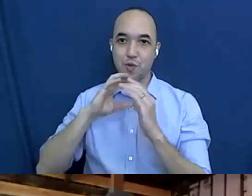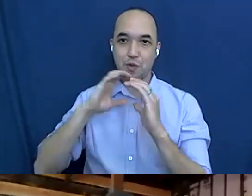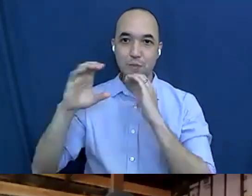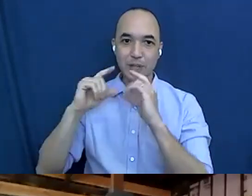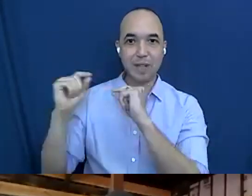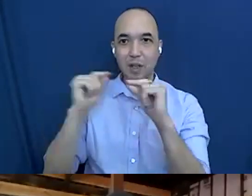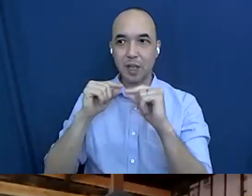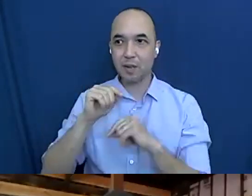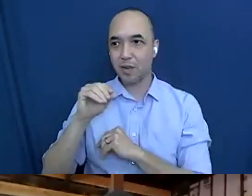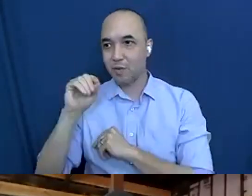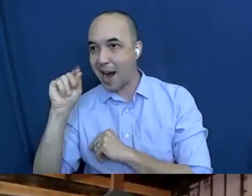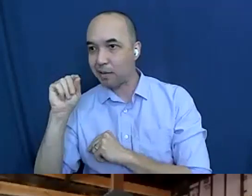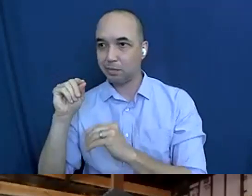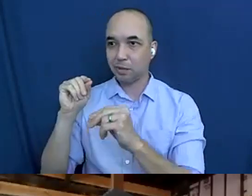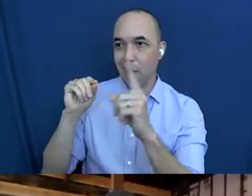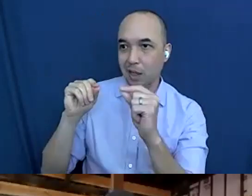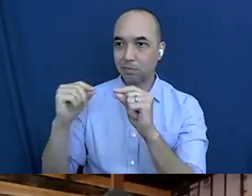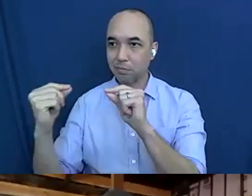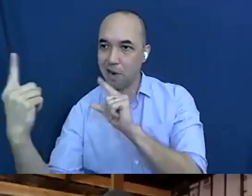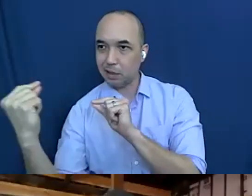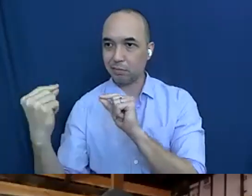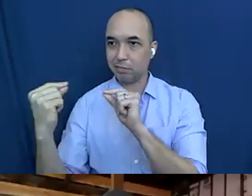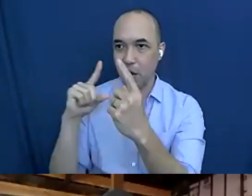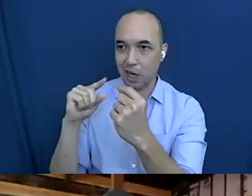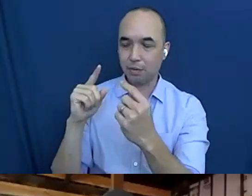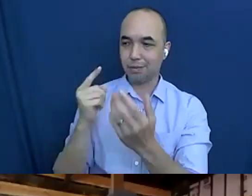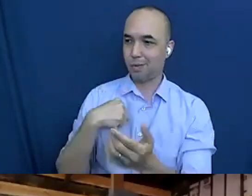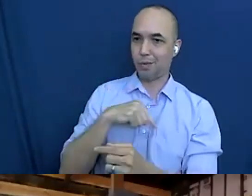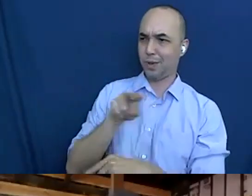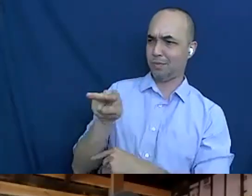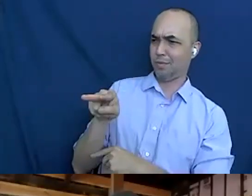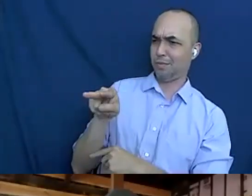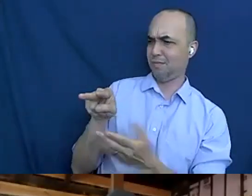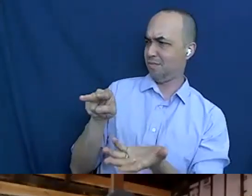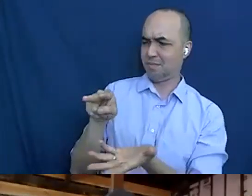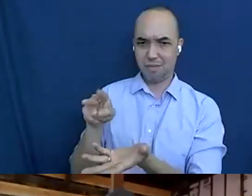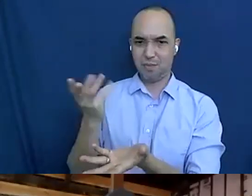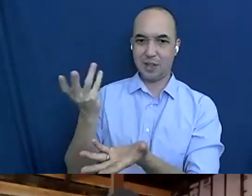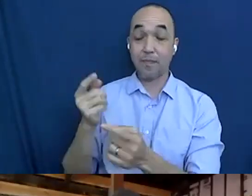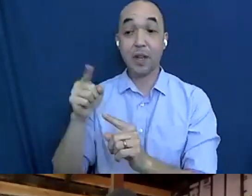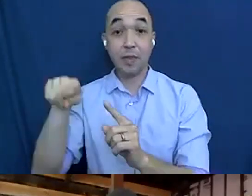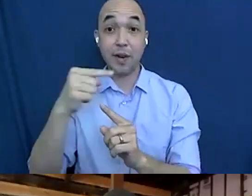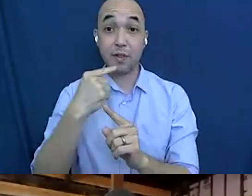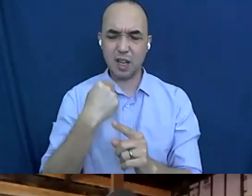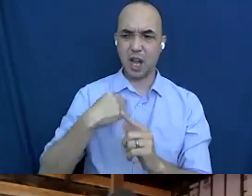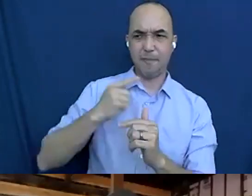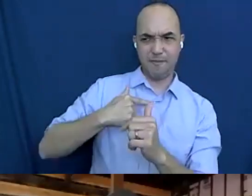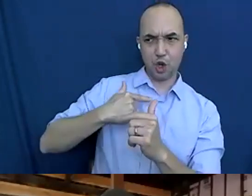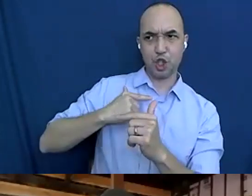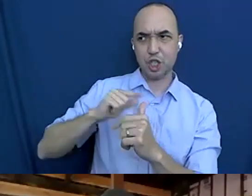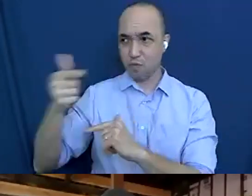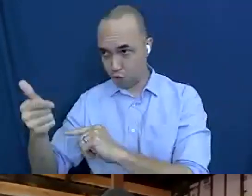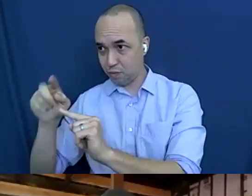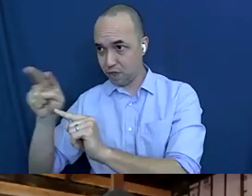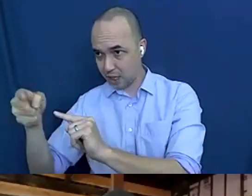We're sitting there looking just as crazy because we don't understand what they're saying, but they're telling each other, you're first, I'm second, you're third. And when we